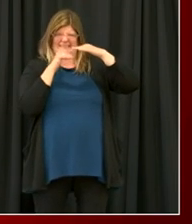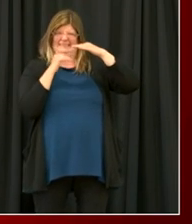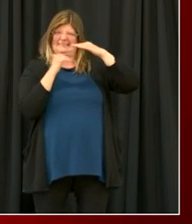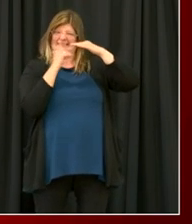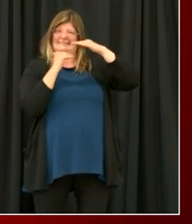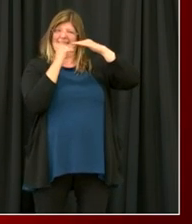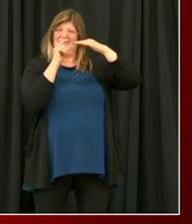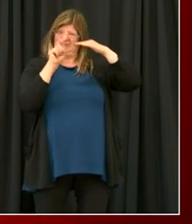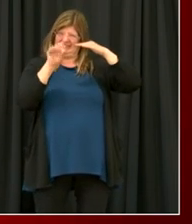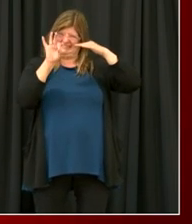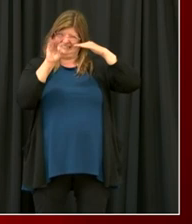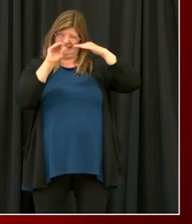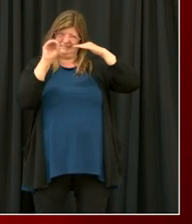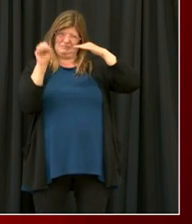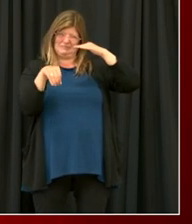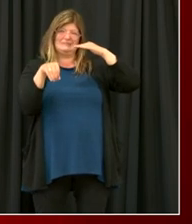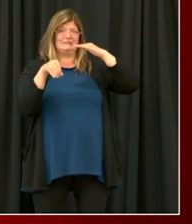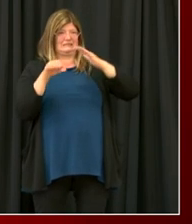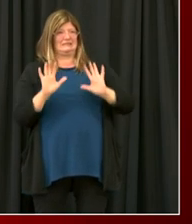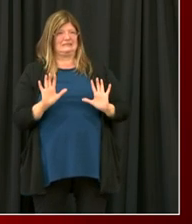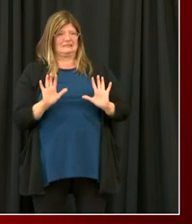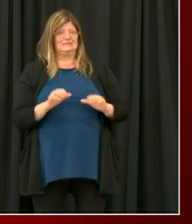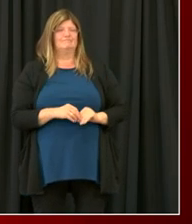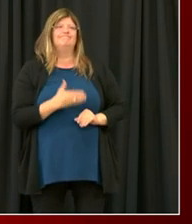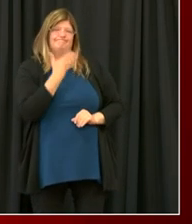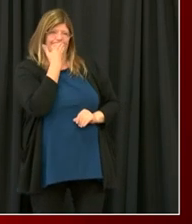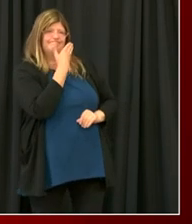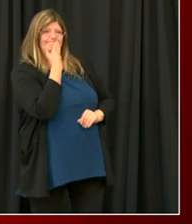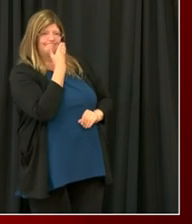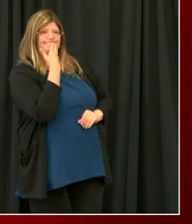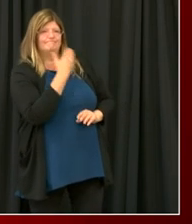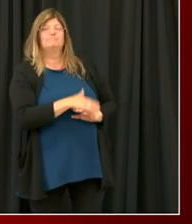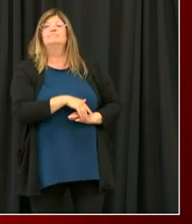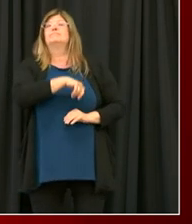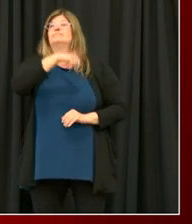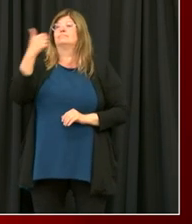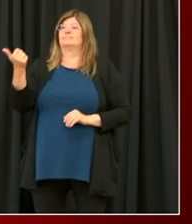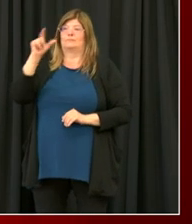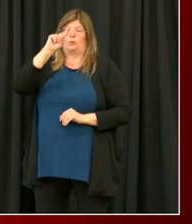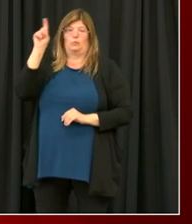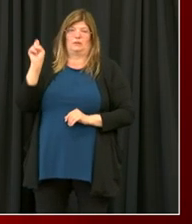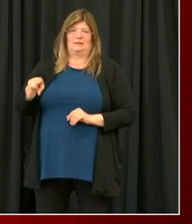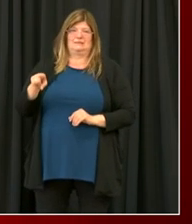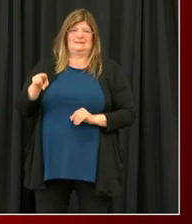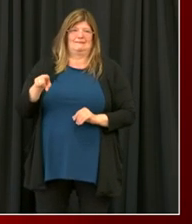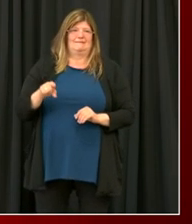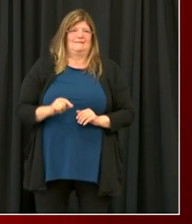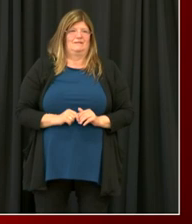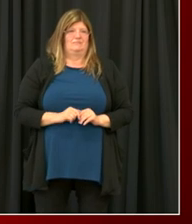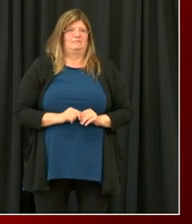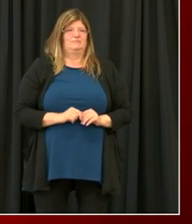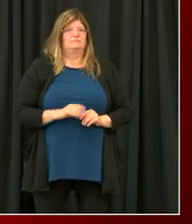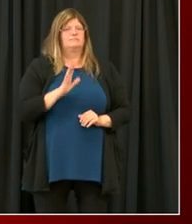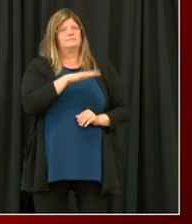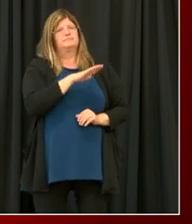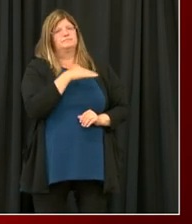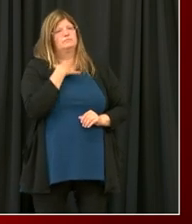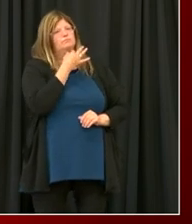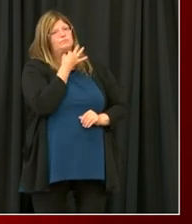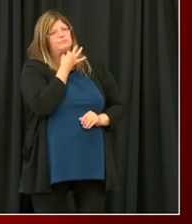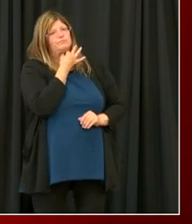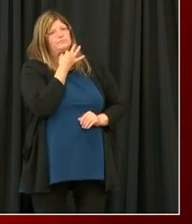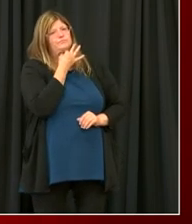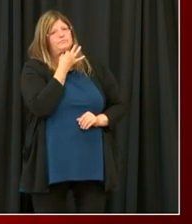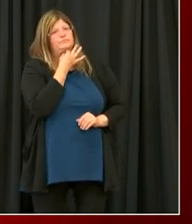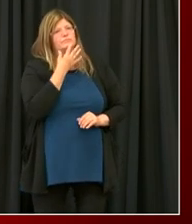goal. Thank you. Yes, Paul. Dr. Nesbitt, I'm just curious. I think